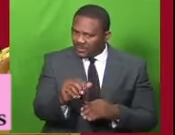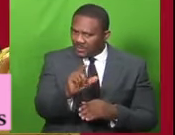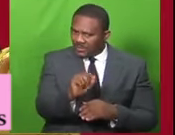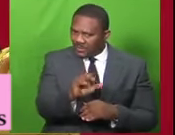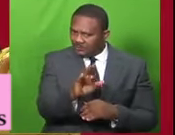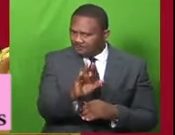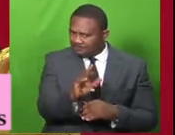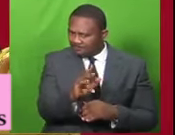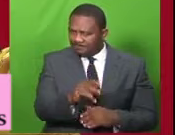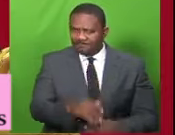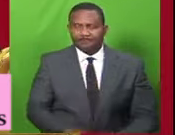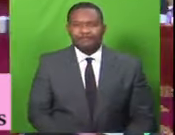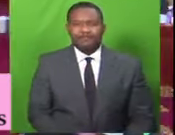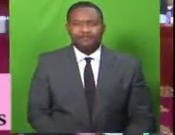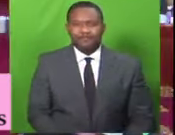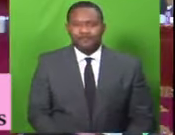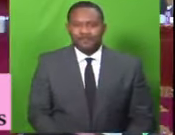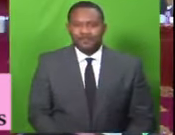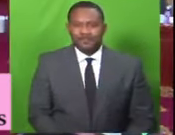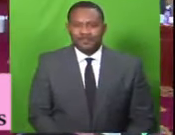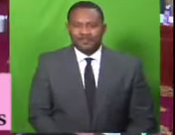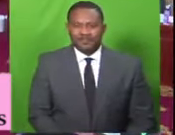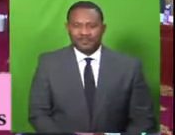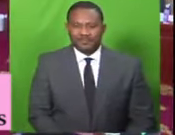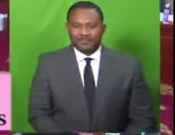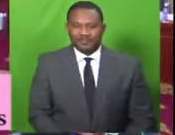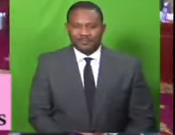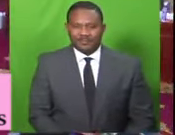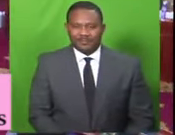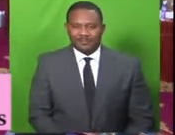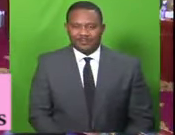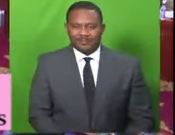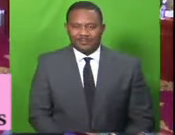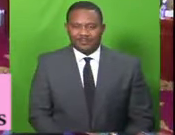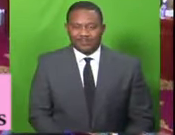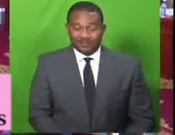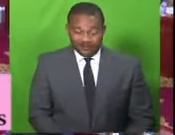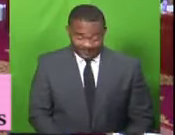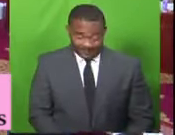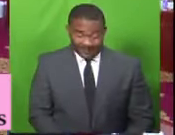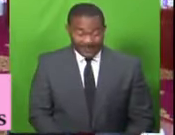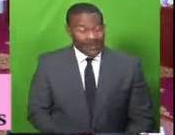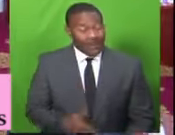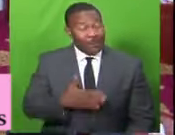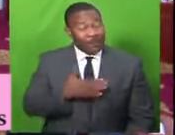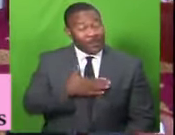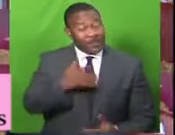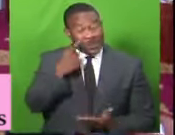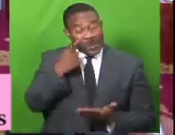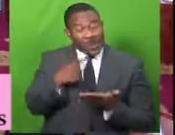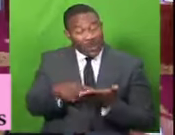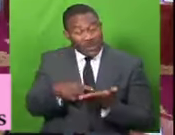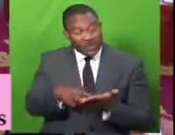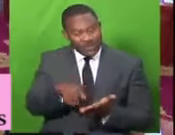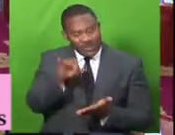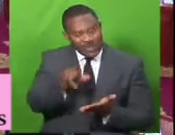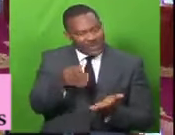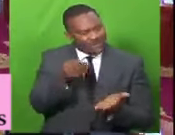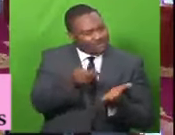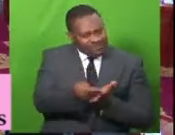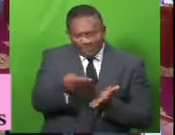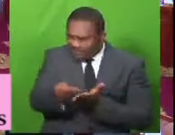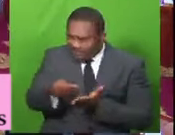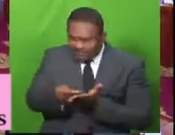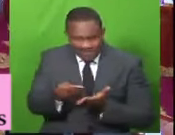2023 first quarter. Mr. President, let it be noted that this expenditure